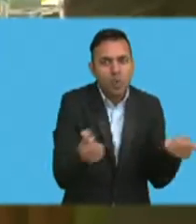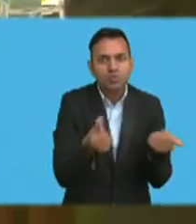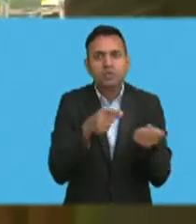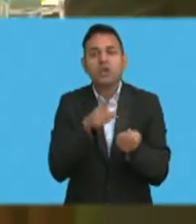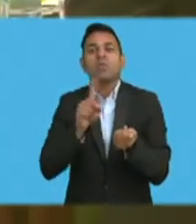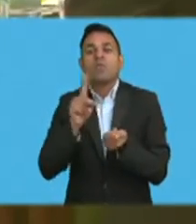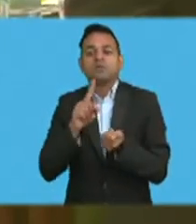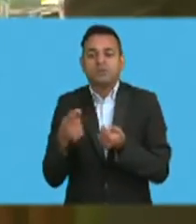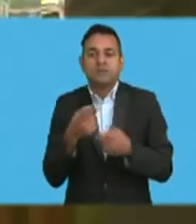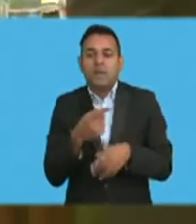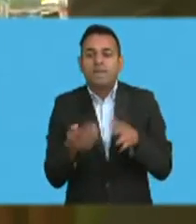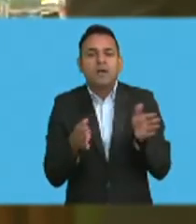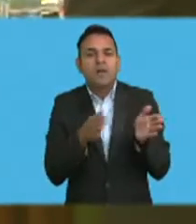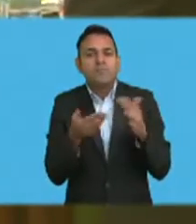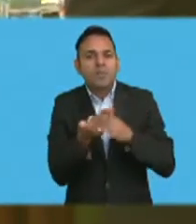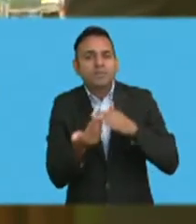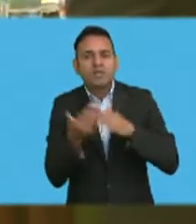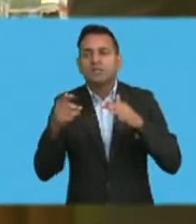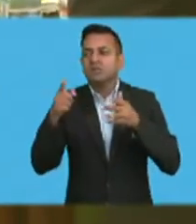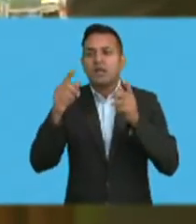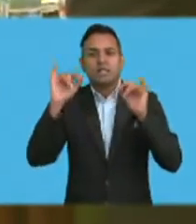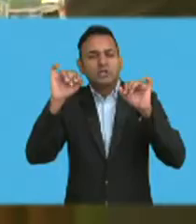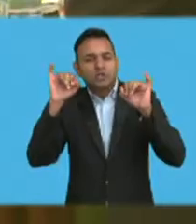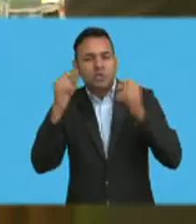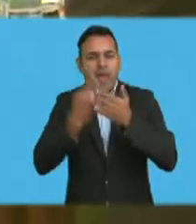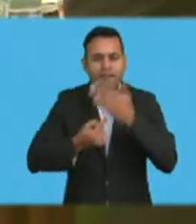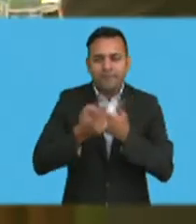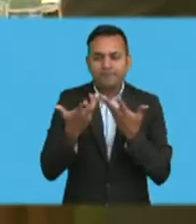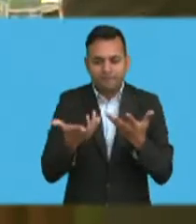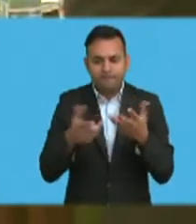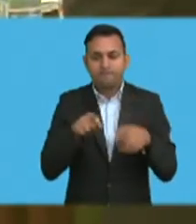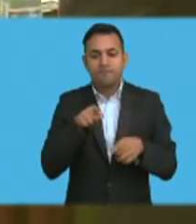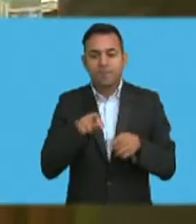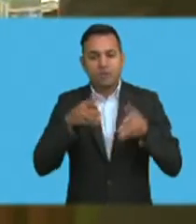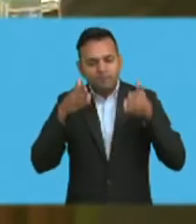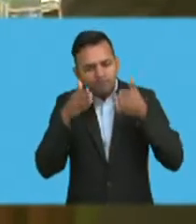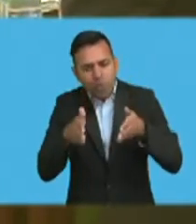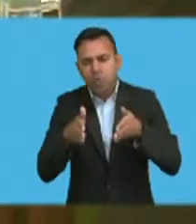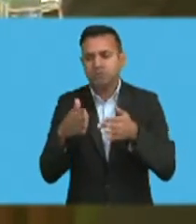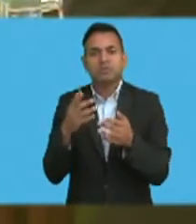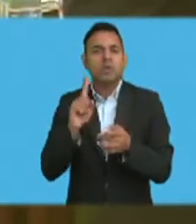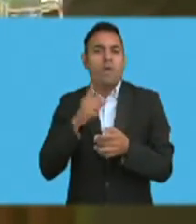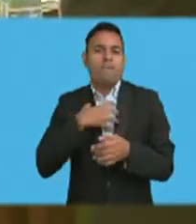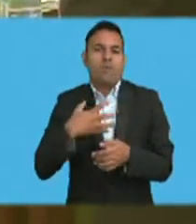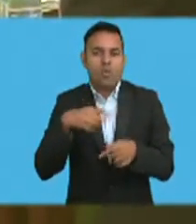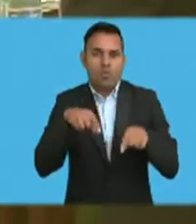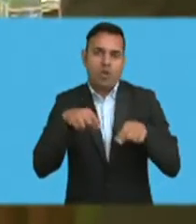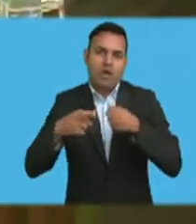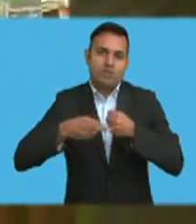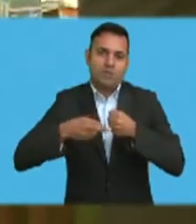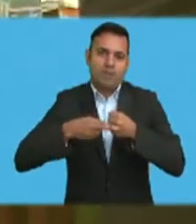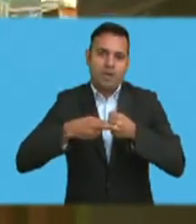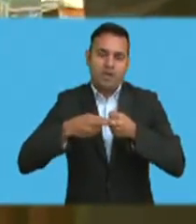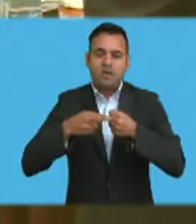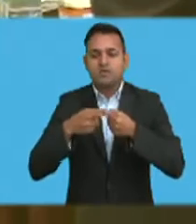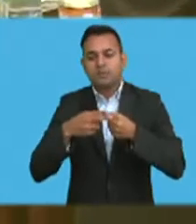flooding that happens there. So if we are able to fix the drain to a large extent, it'll remove the issue of